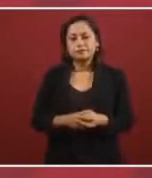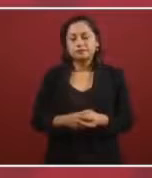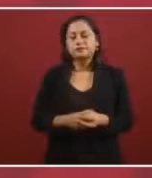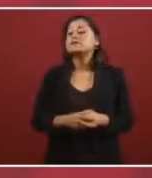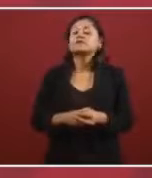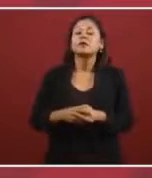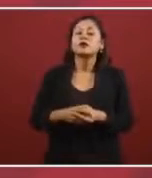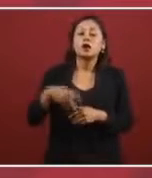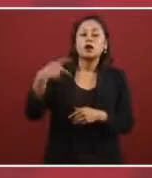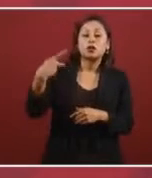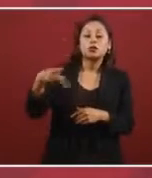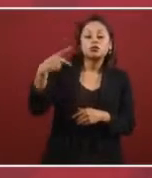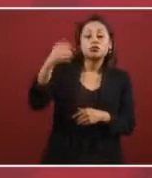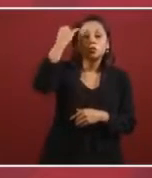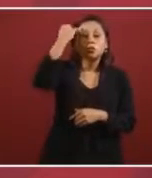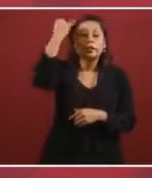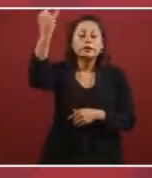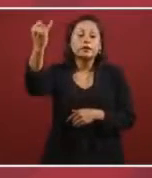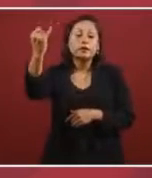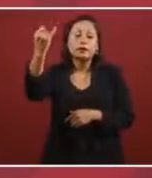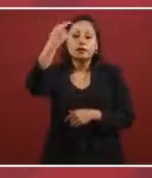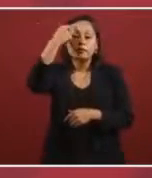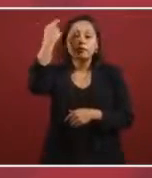due to the politics of maintenance,